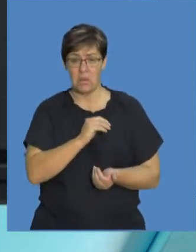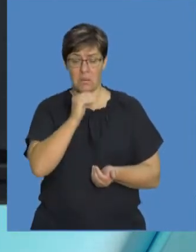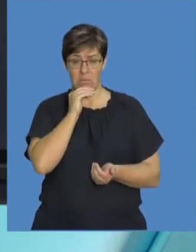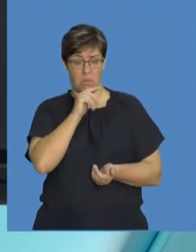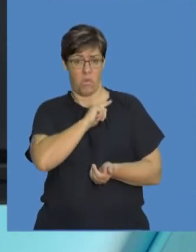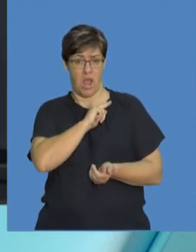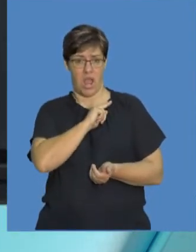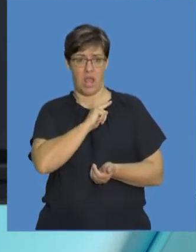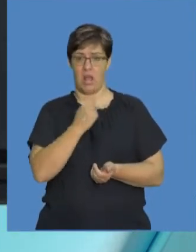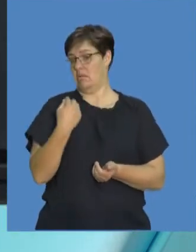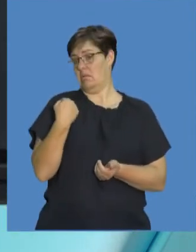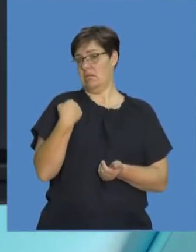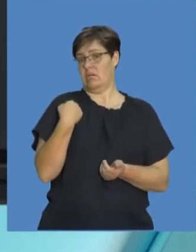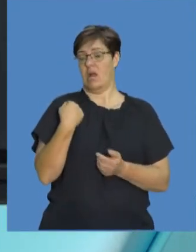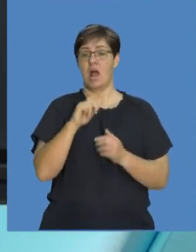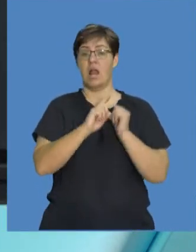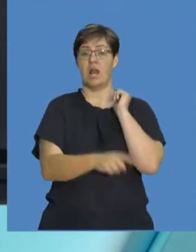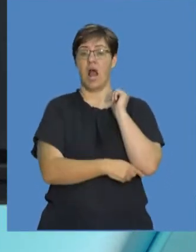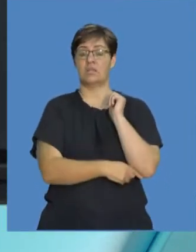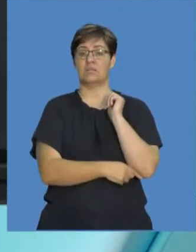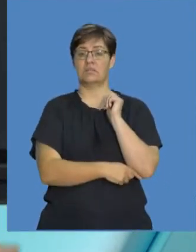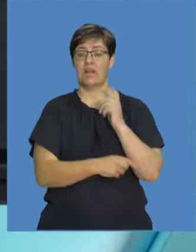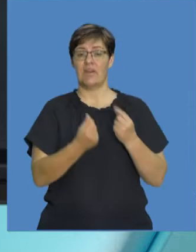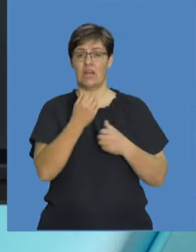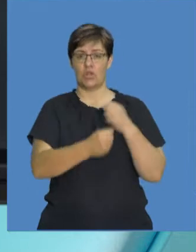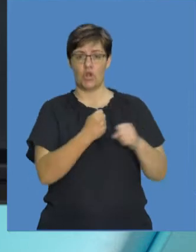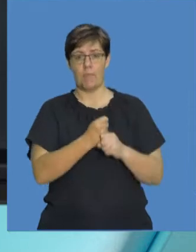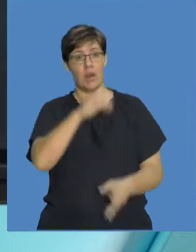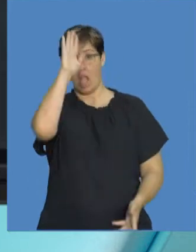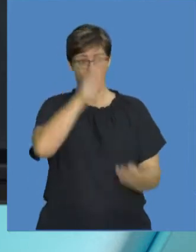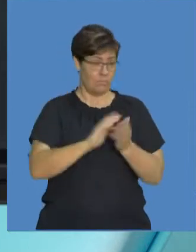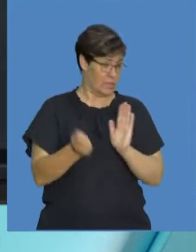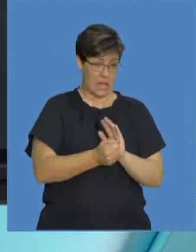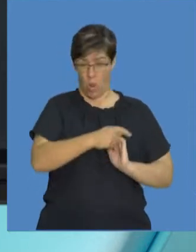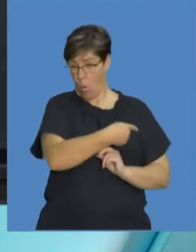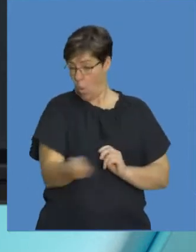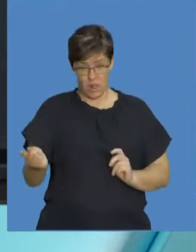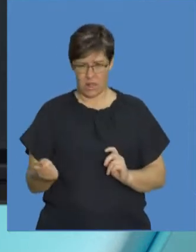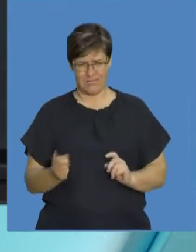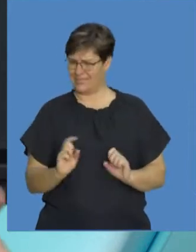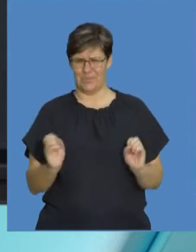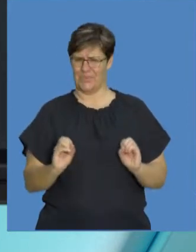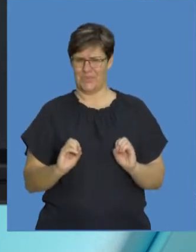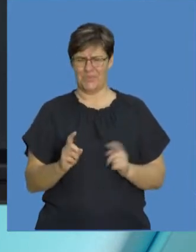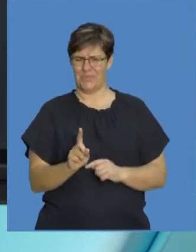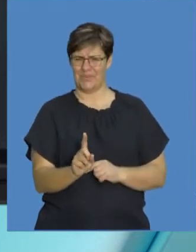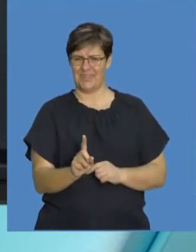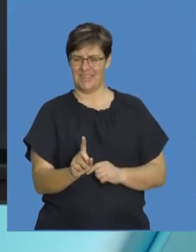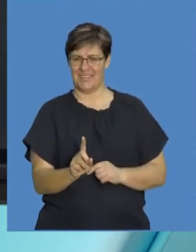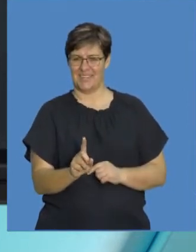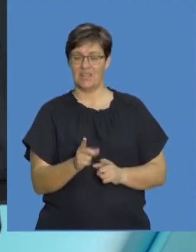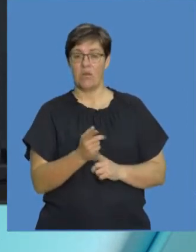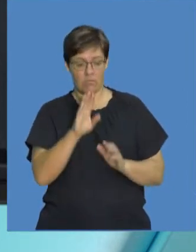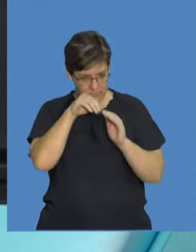that because it was the last day of the previous financial year, all the items were sold. Certainly not. So therefore, when